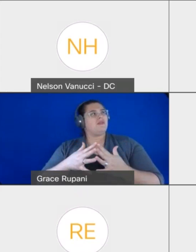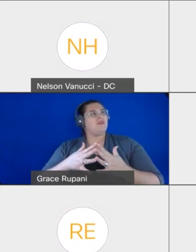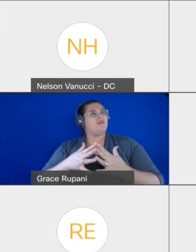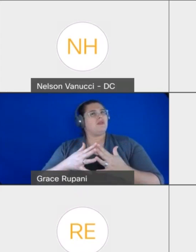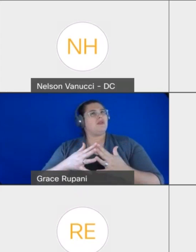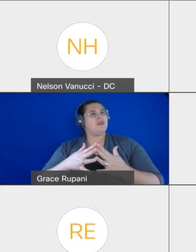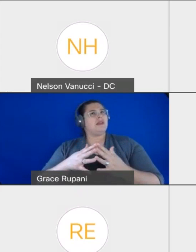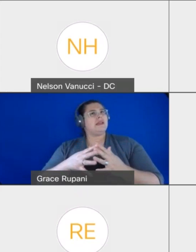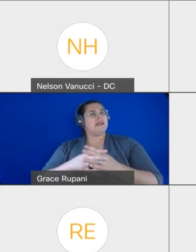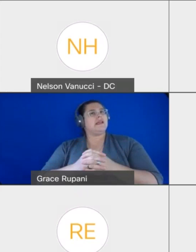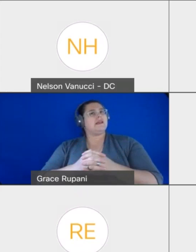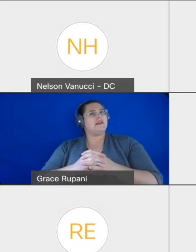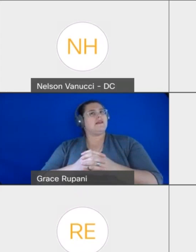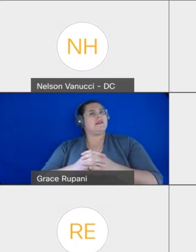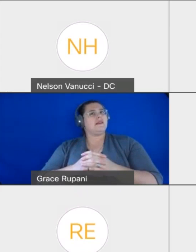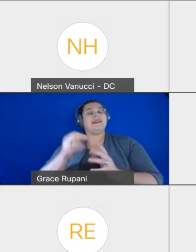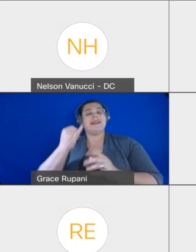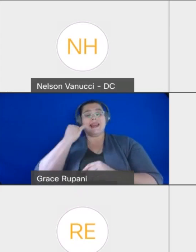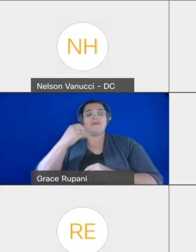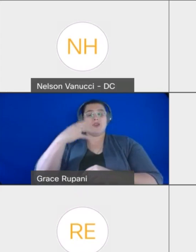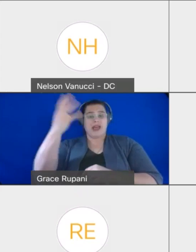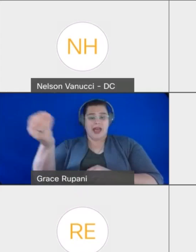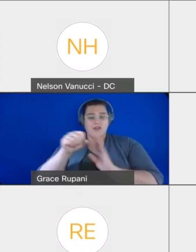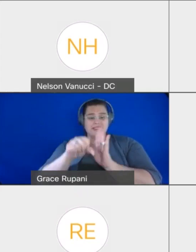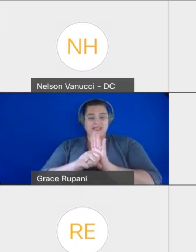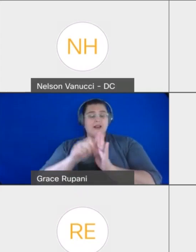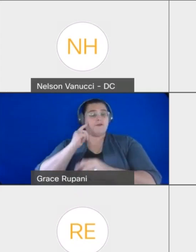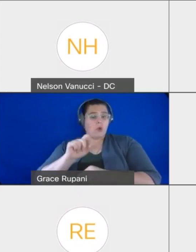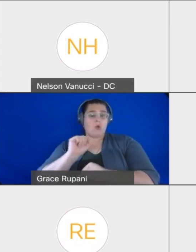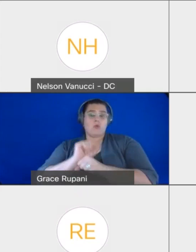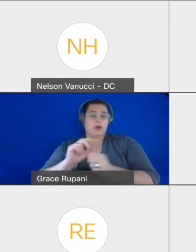the exception is for doing essential work out of state.